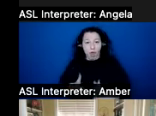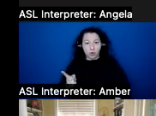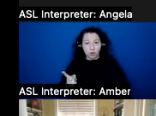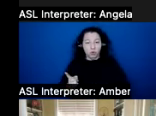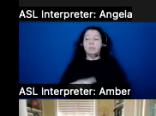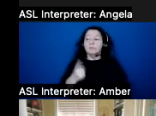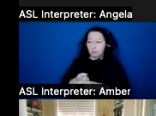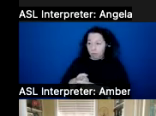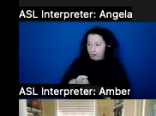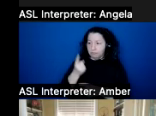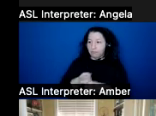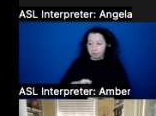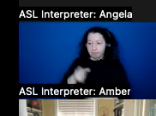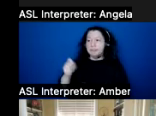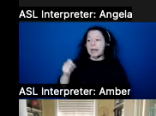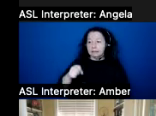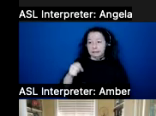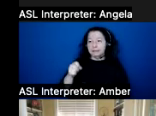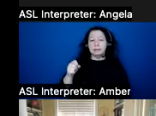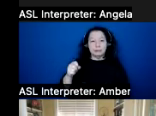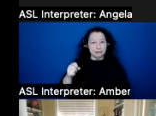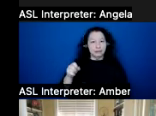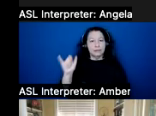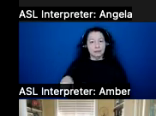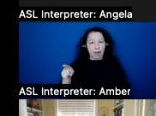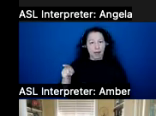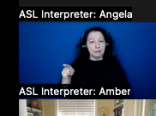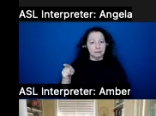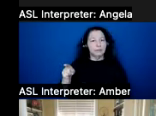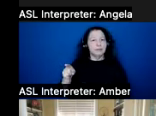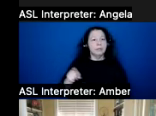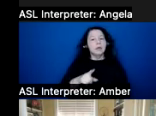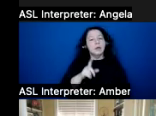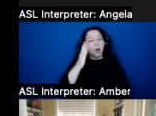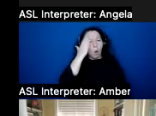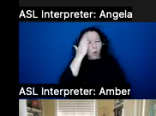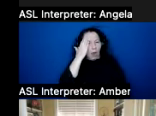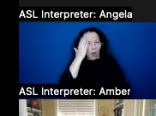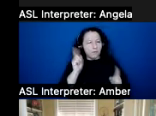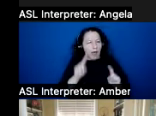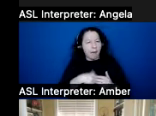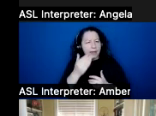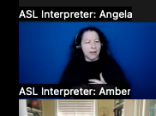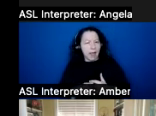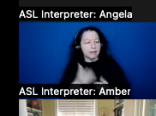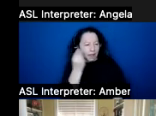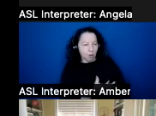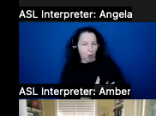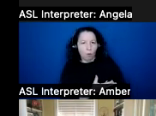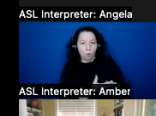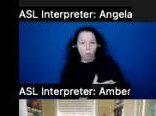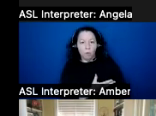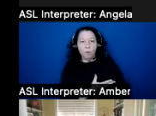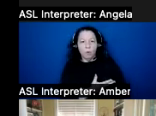you. Yes, very much. Like just being aware of like what's going to happen next. And so, and letting them know kind of